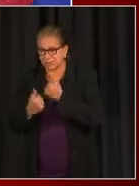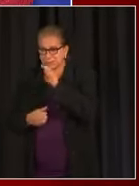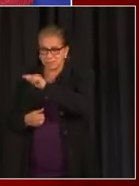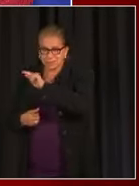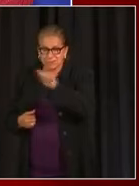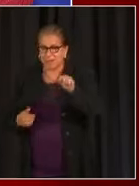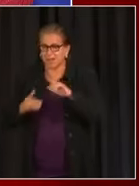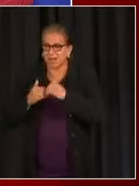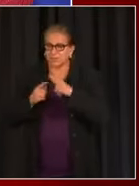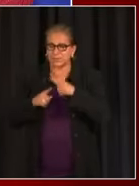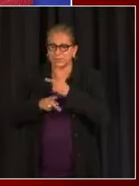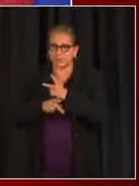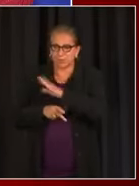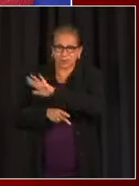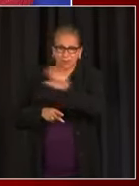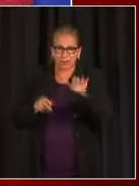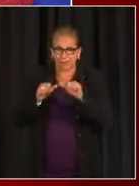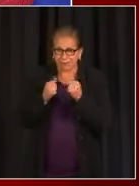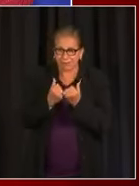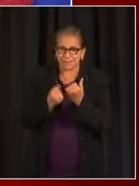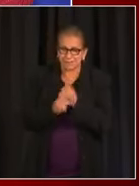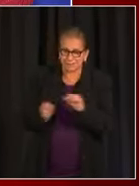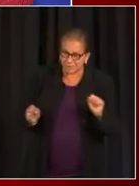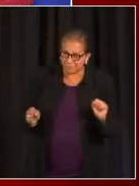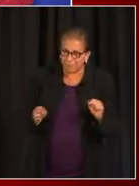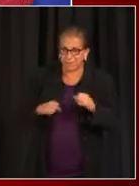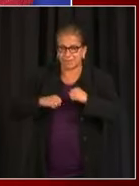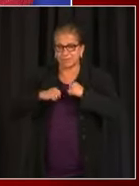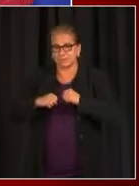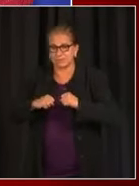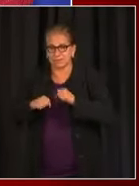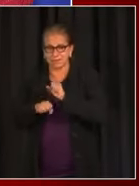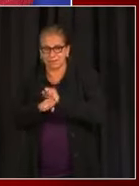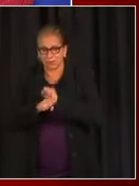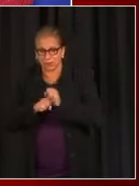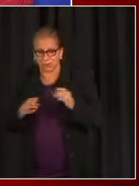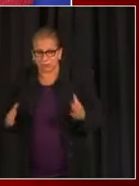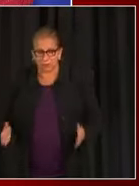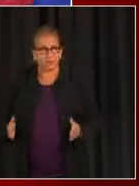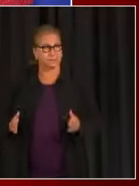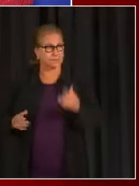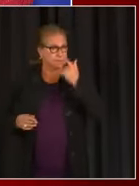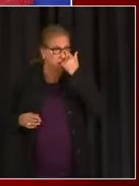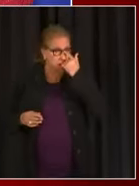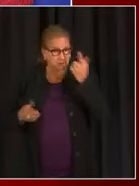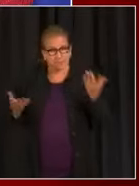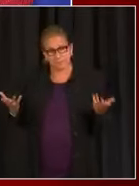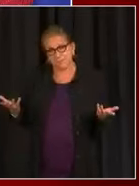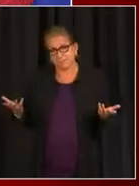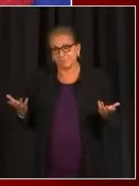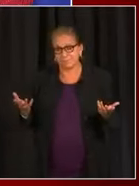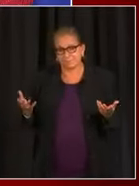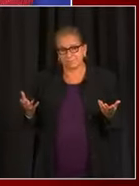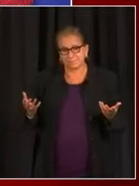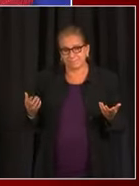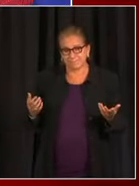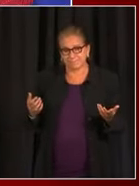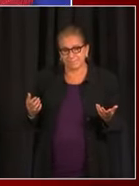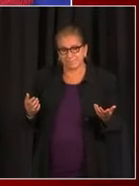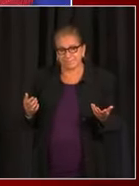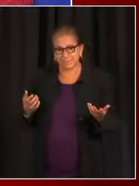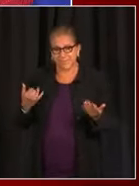they also want the city to be strong against any of these